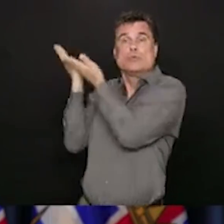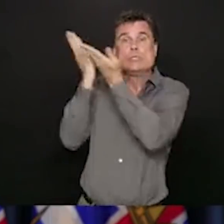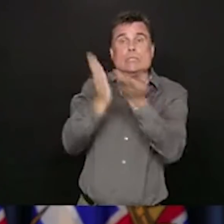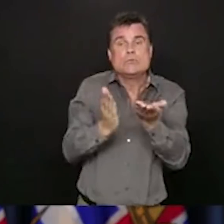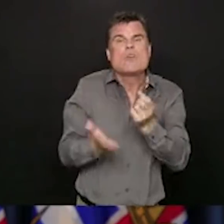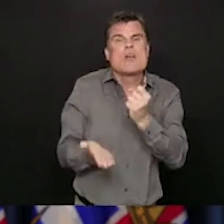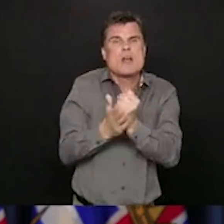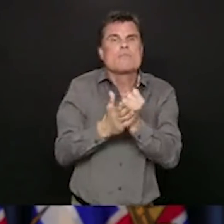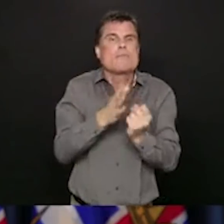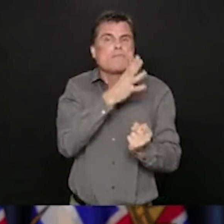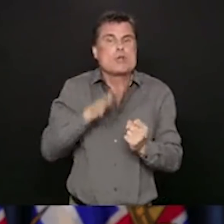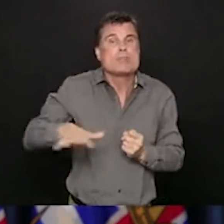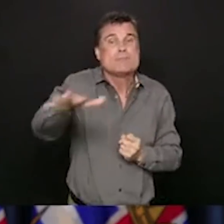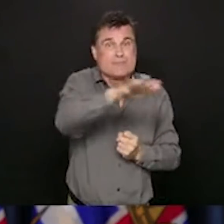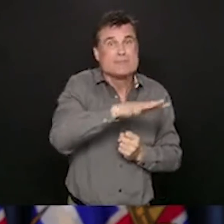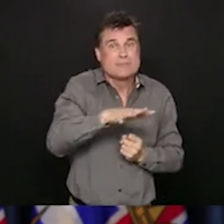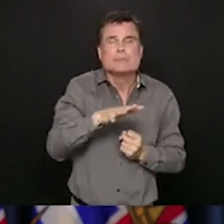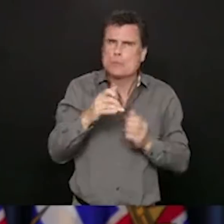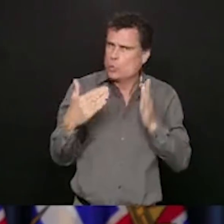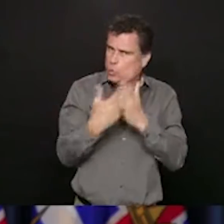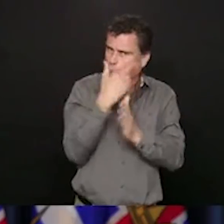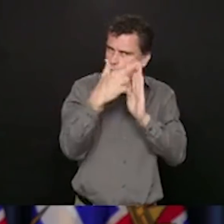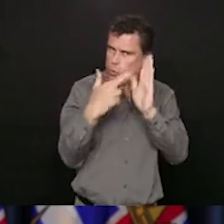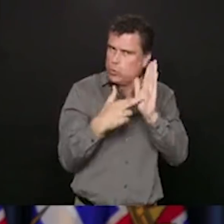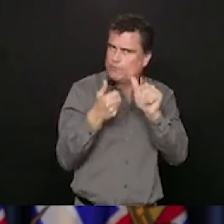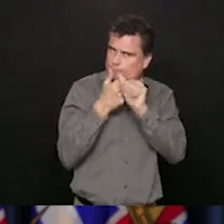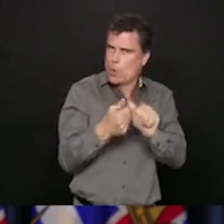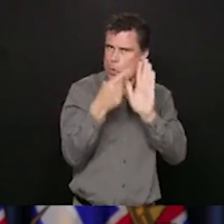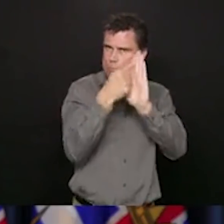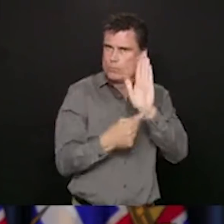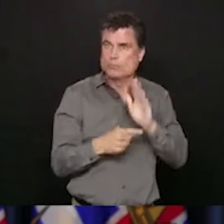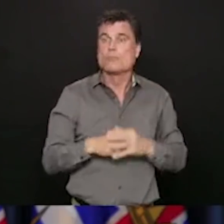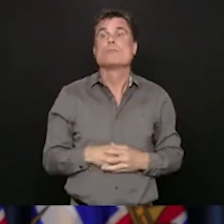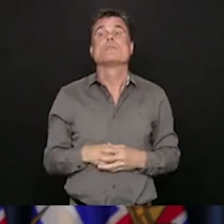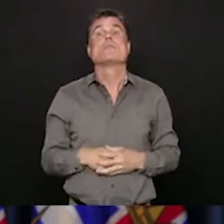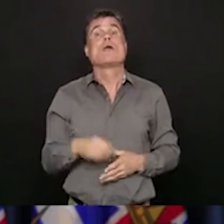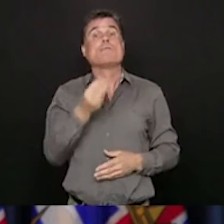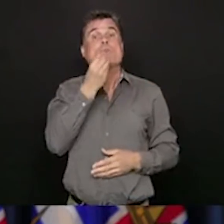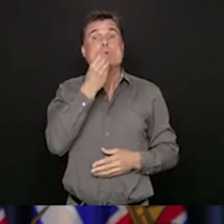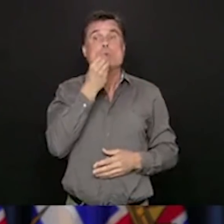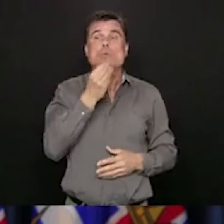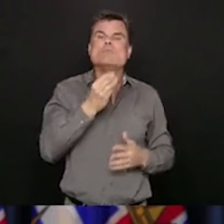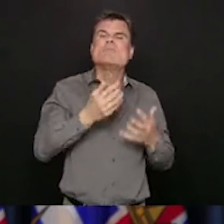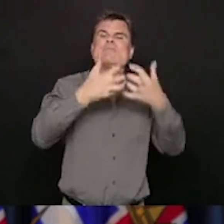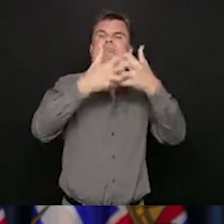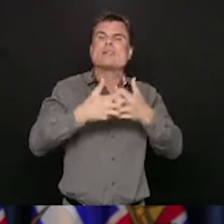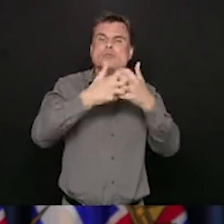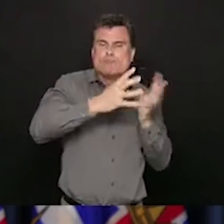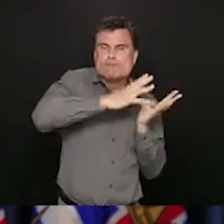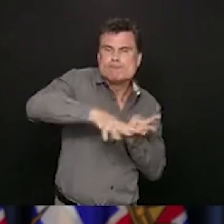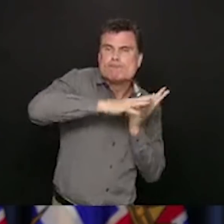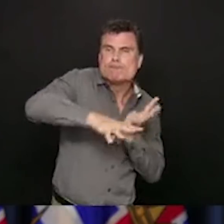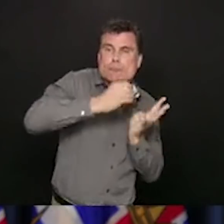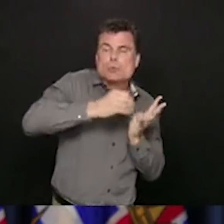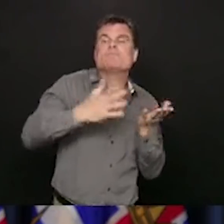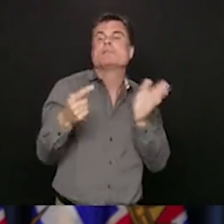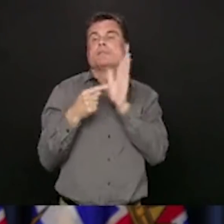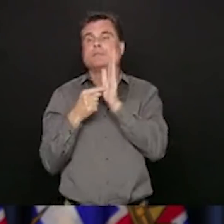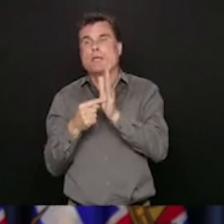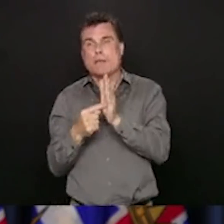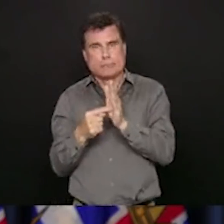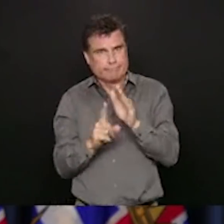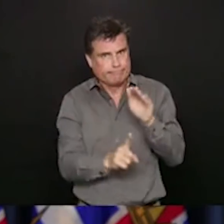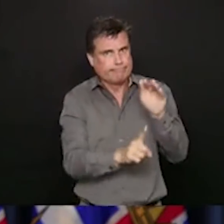incidents where food processing plants have been hit by COVID-19. Now, I appreciate that the vast majority, in fact, all of those plants